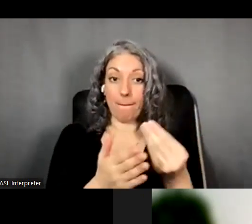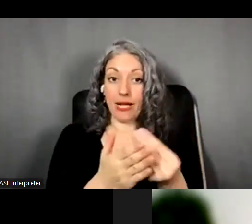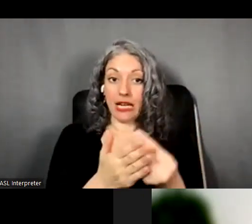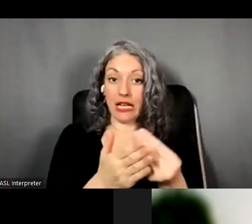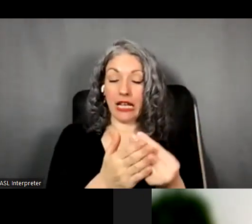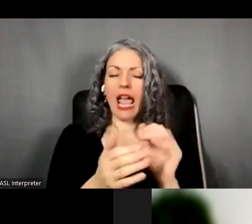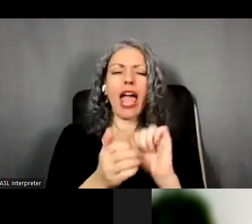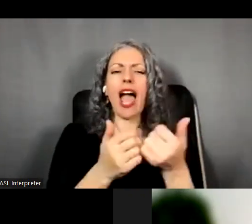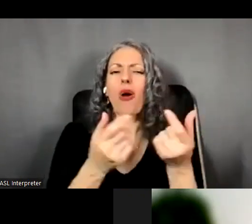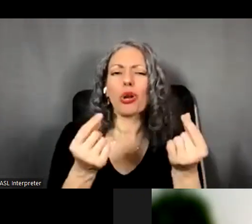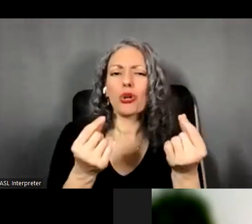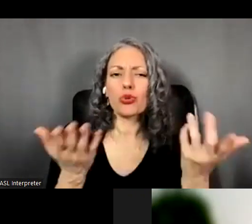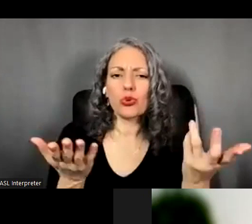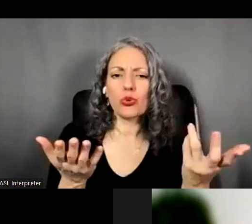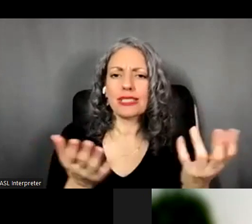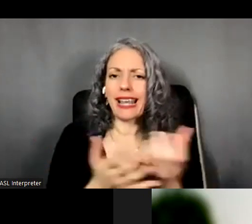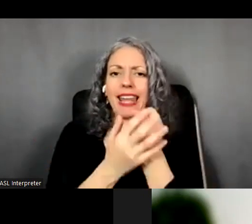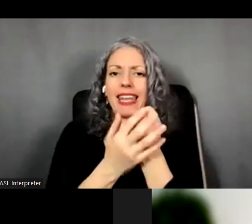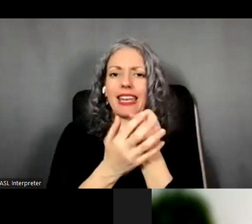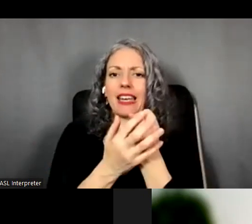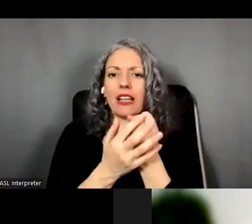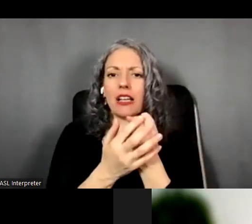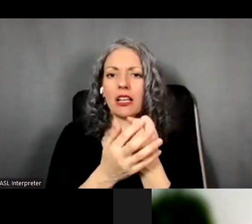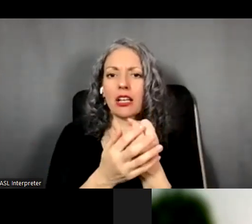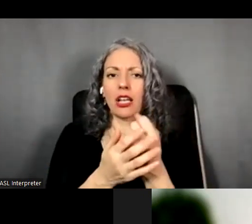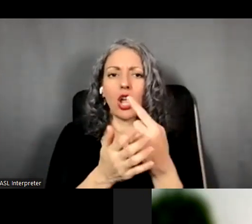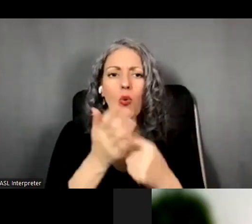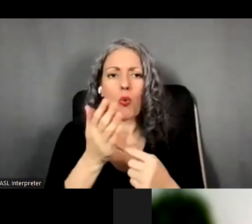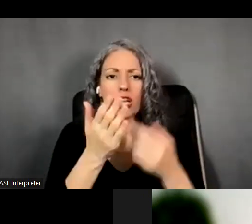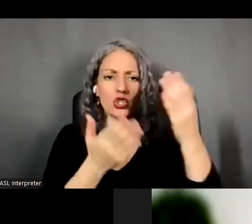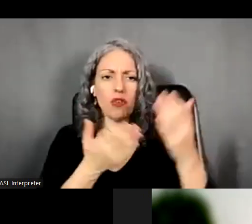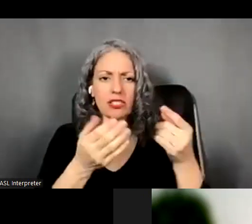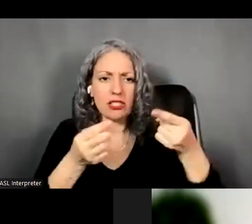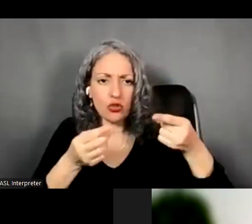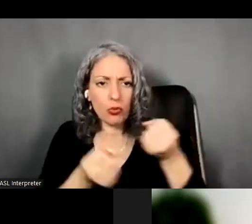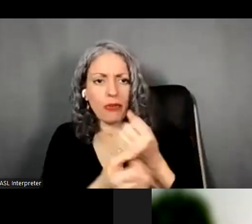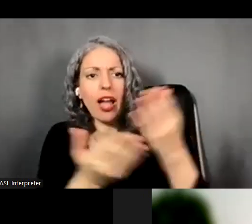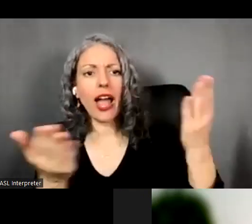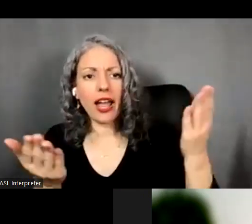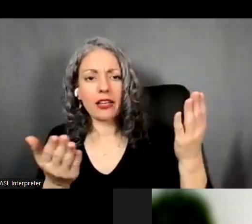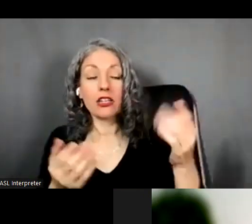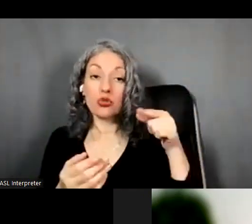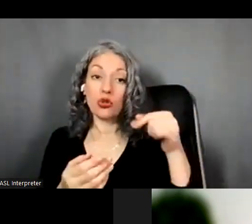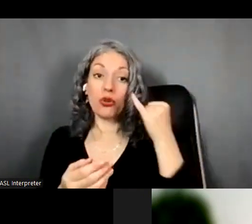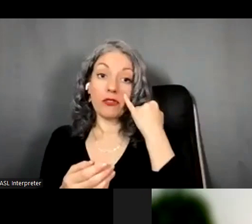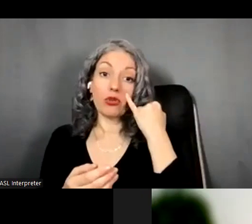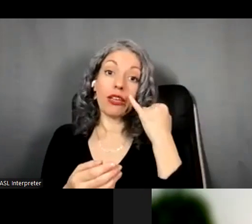about doing it? And what are the services that you're providing? So if you could just provide a high level overview and talk about how